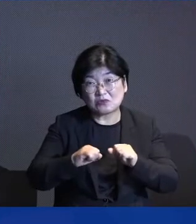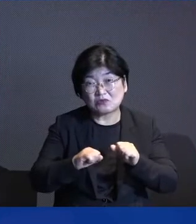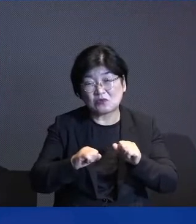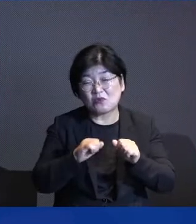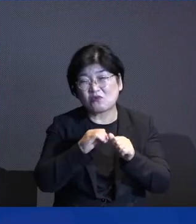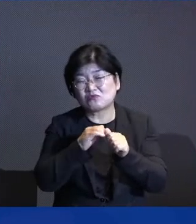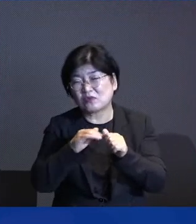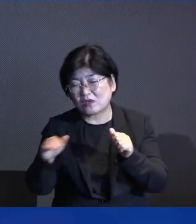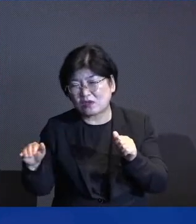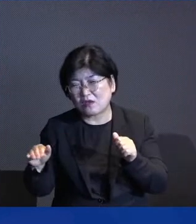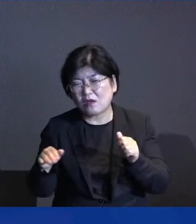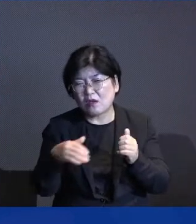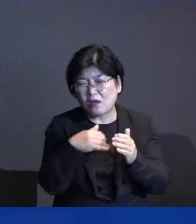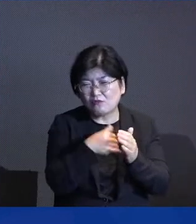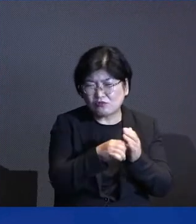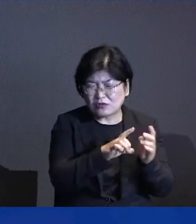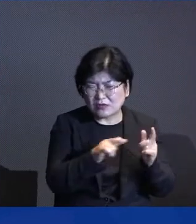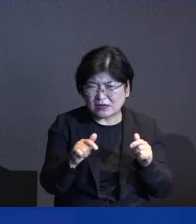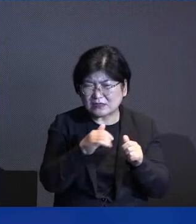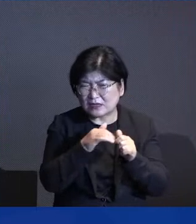services, or neighborhood cohesion.